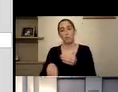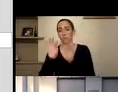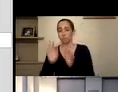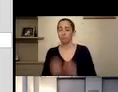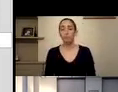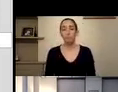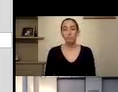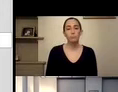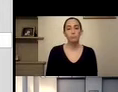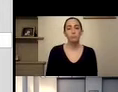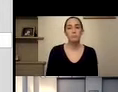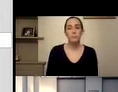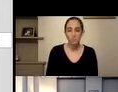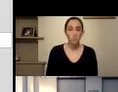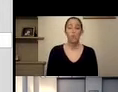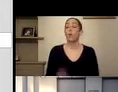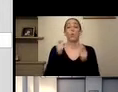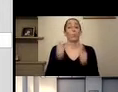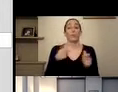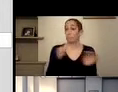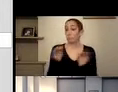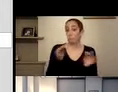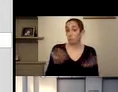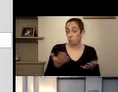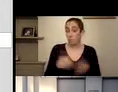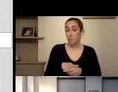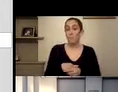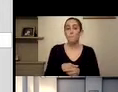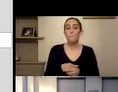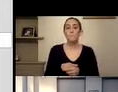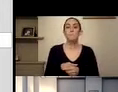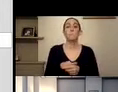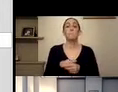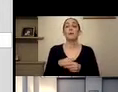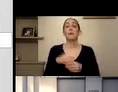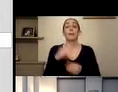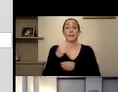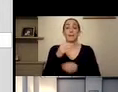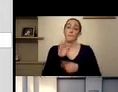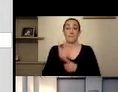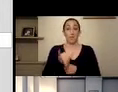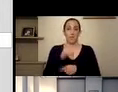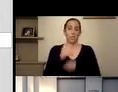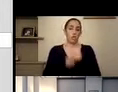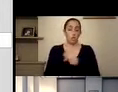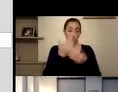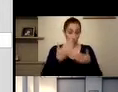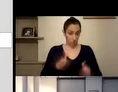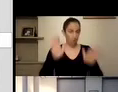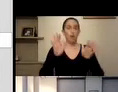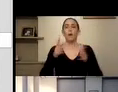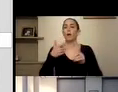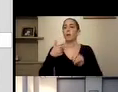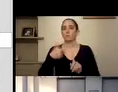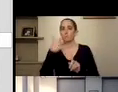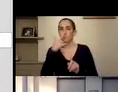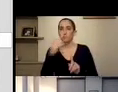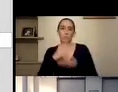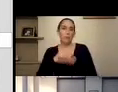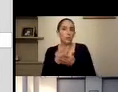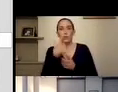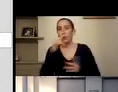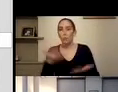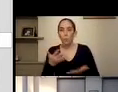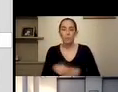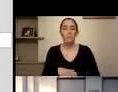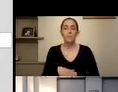really going to talk to you about very quickly is sort of where we ended the year. And then Adam is going to pick it up and talk